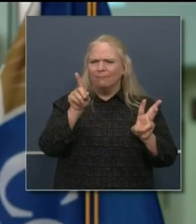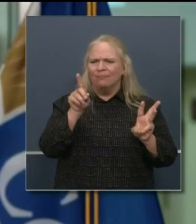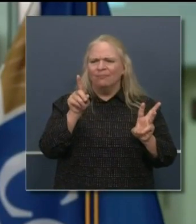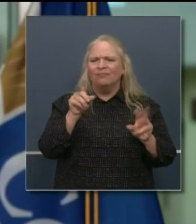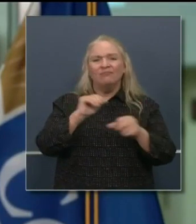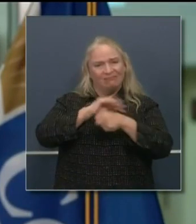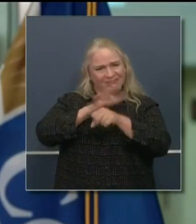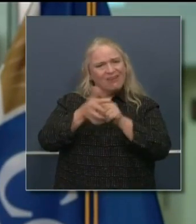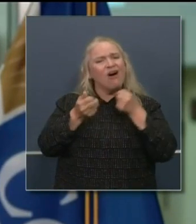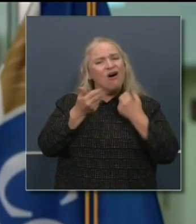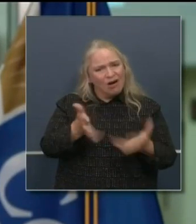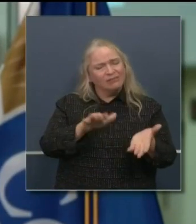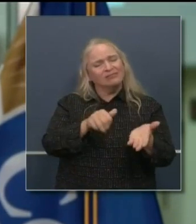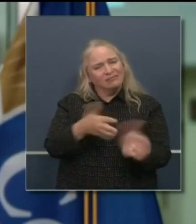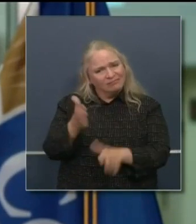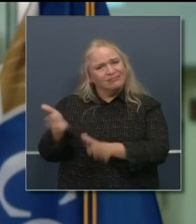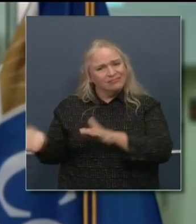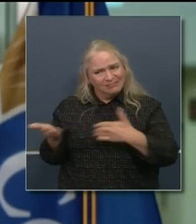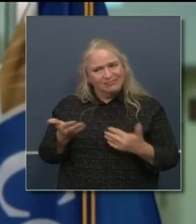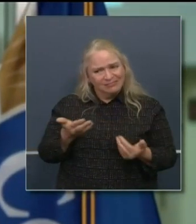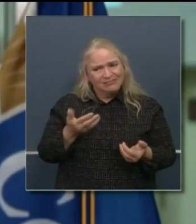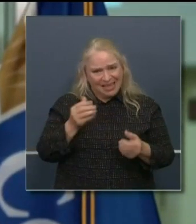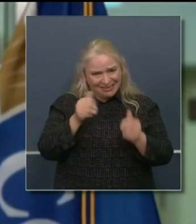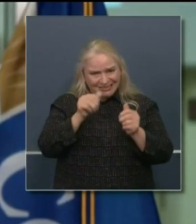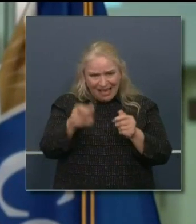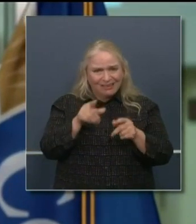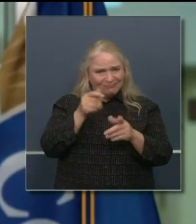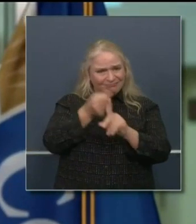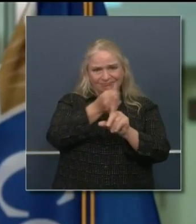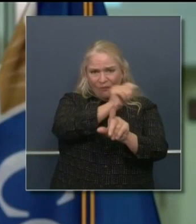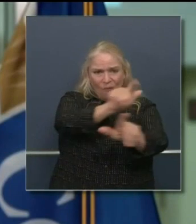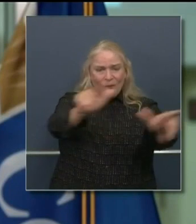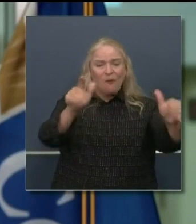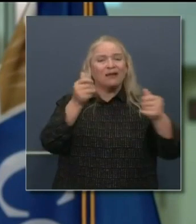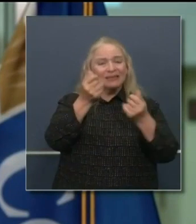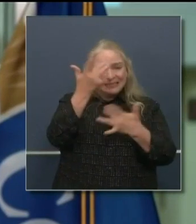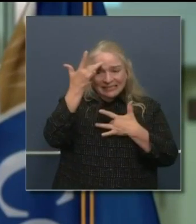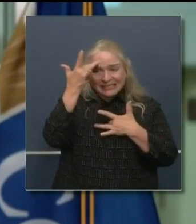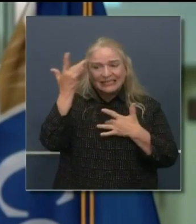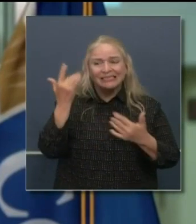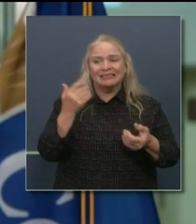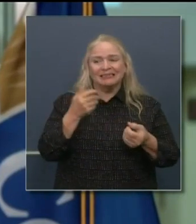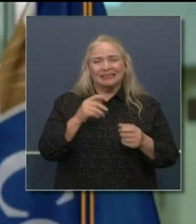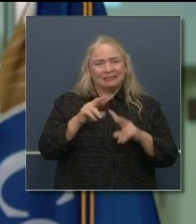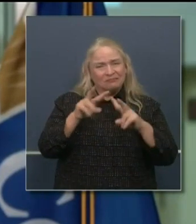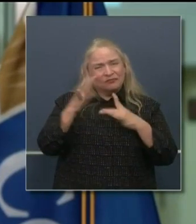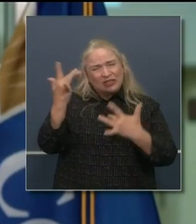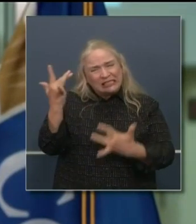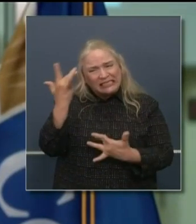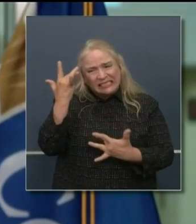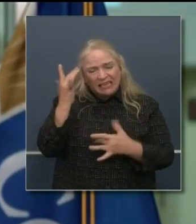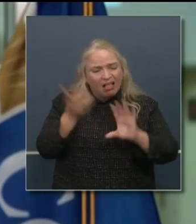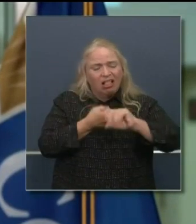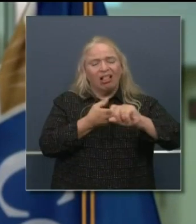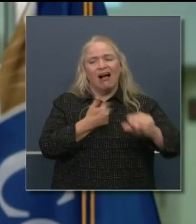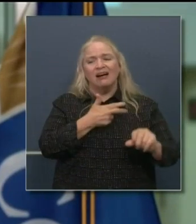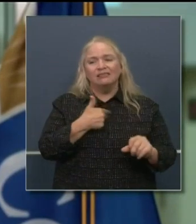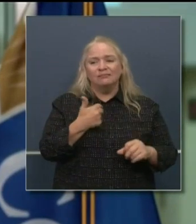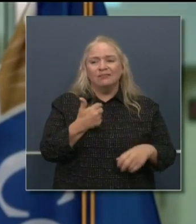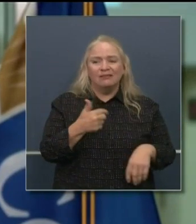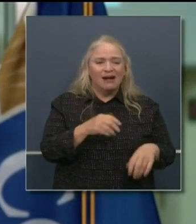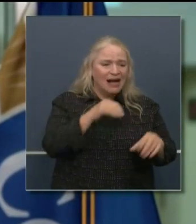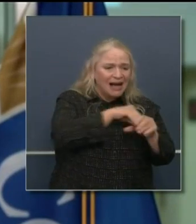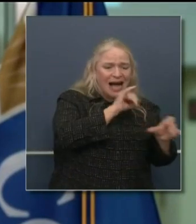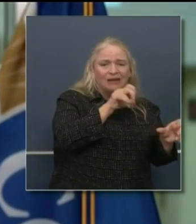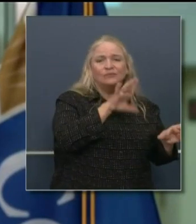disease. This continues to be a disease that puts people in our ICUs, in our hospitals, and is currently putting